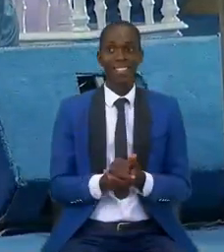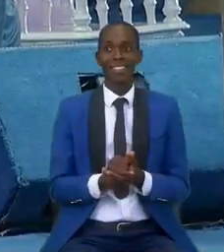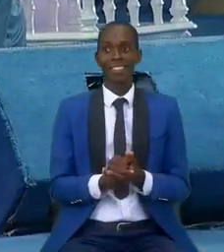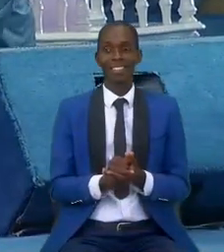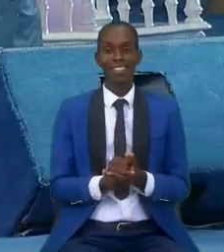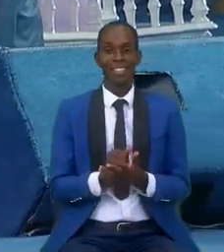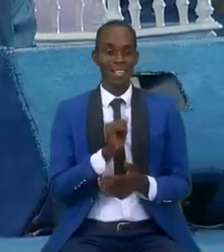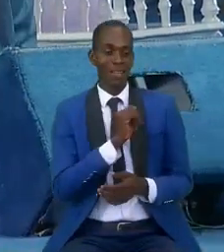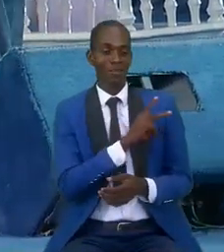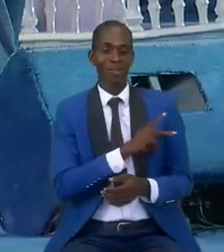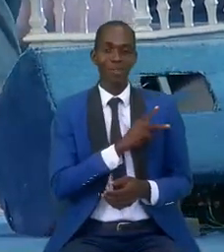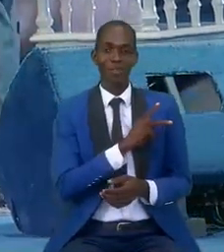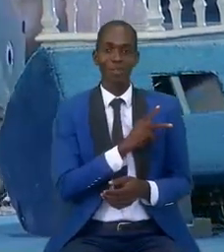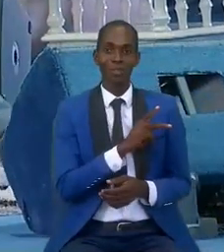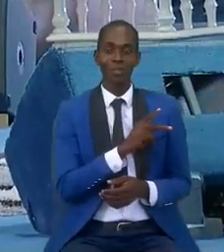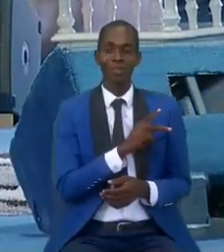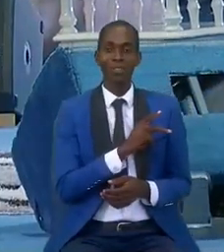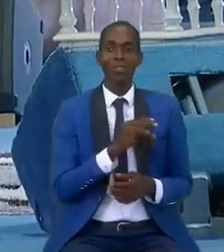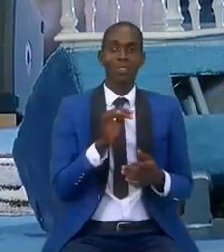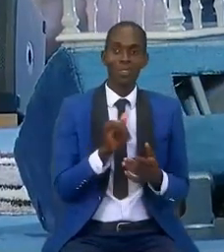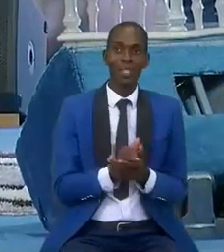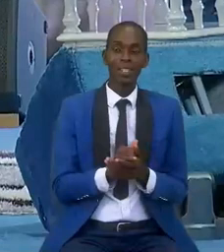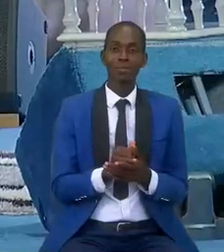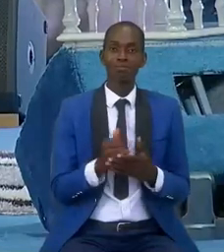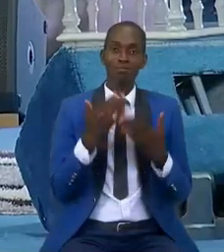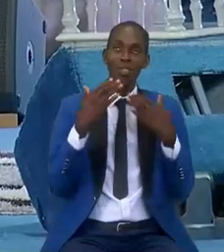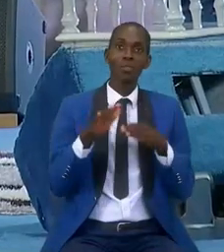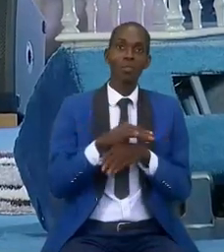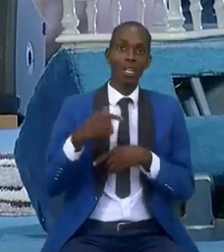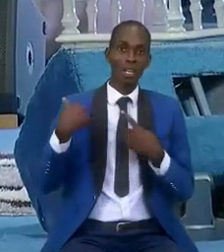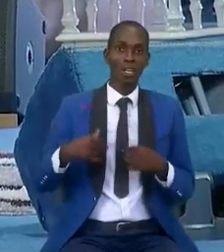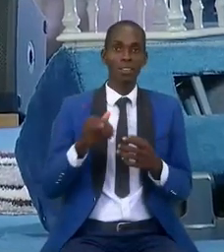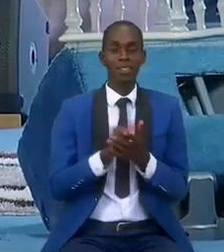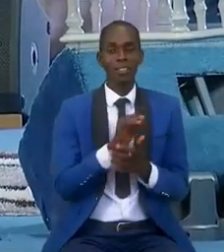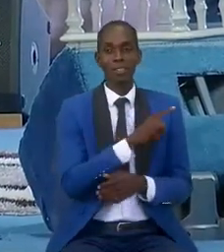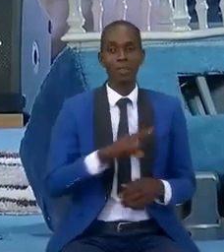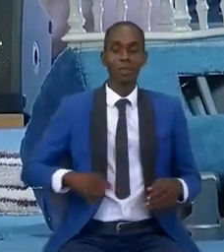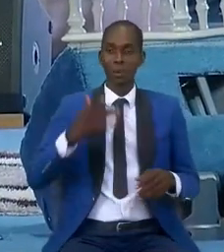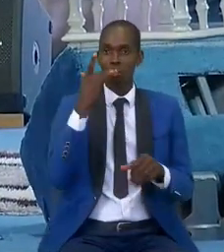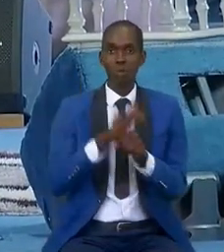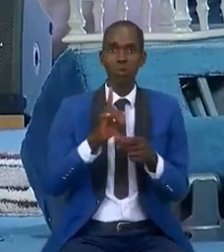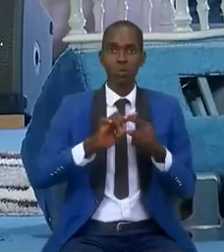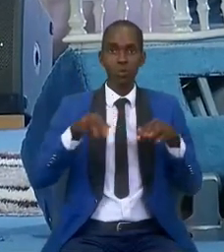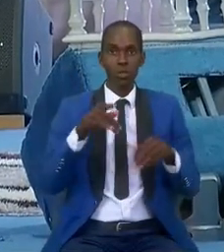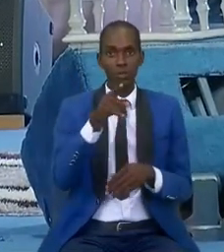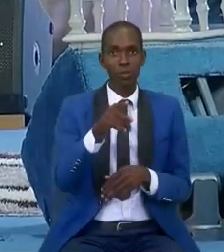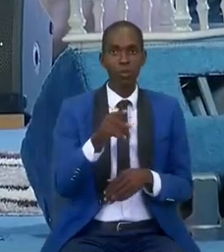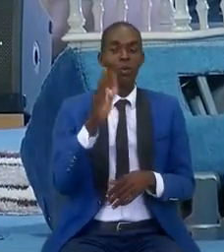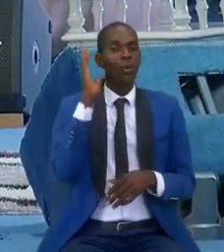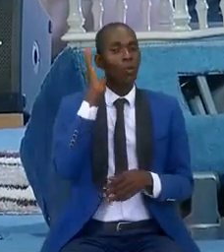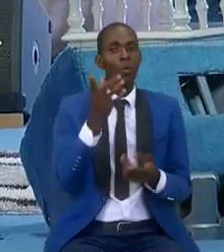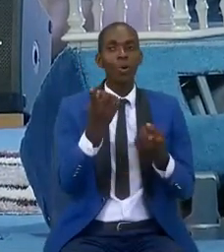will give you a come out of the great things the Lord will do